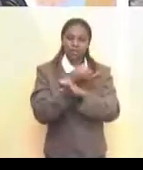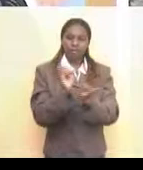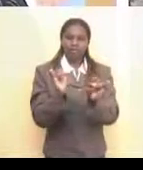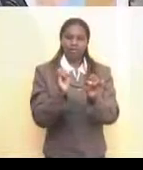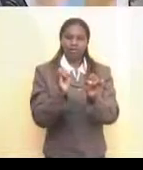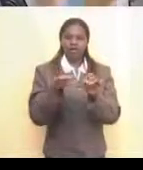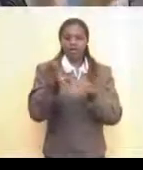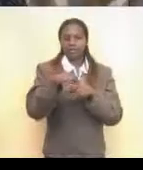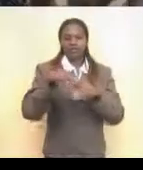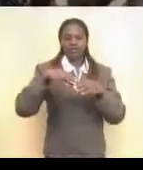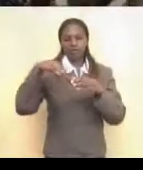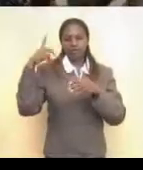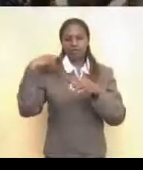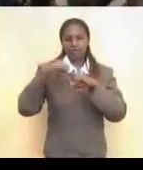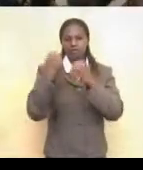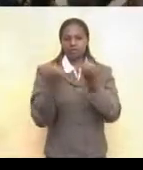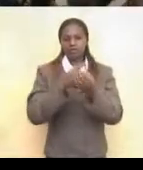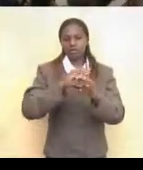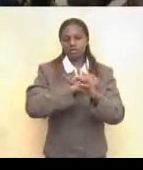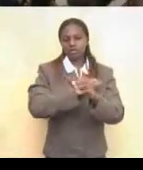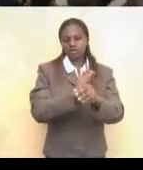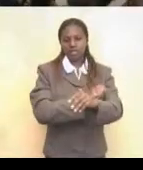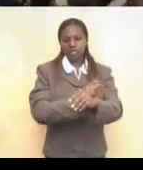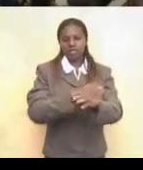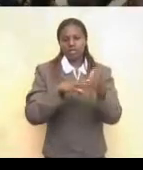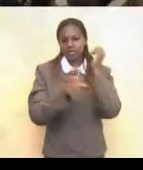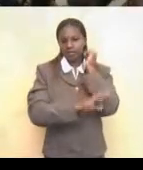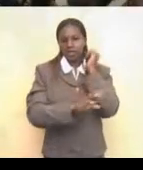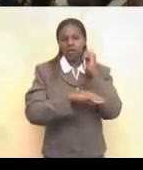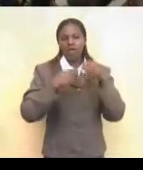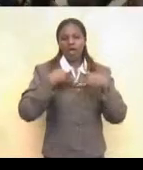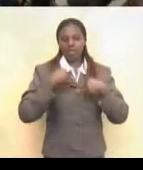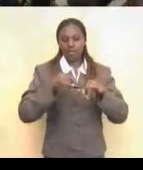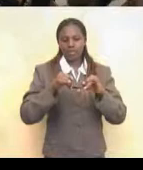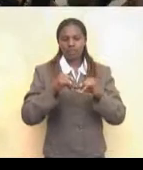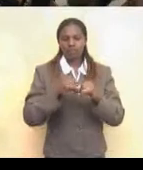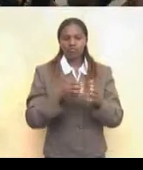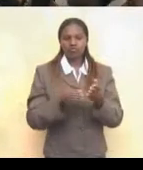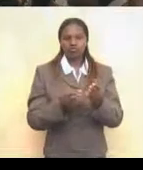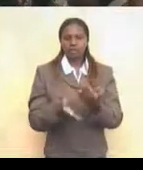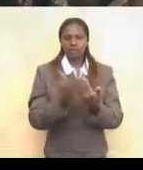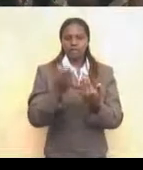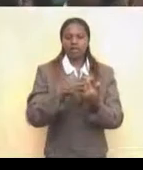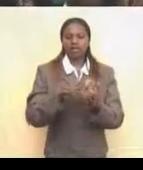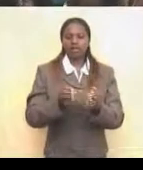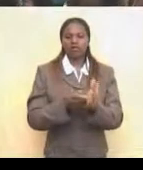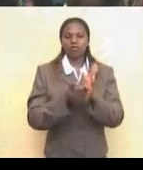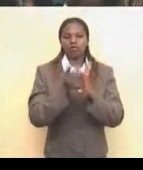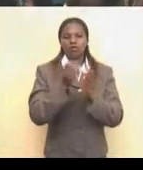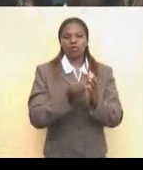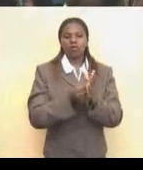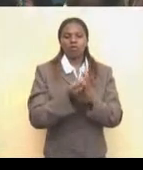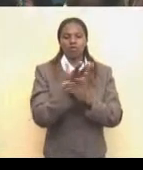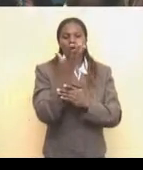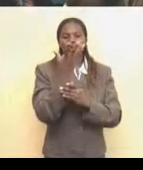of paralegal training in this country. We've been able to nurture really the growth and the development of Paralegal Support